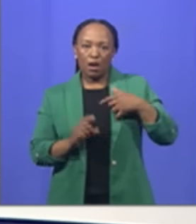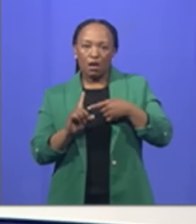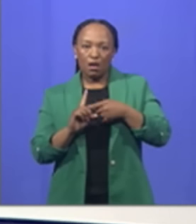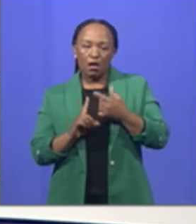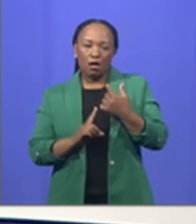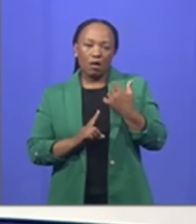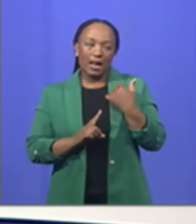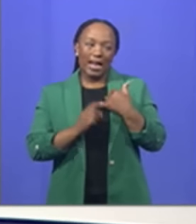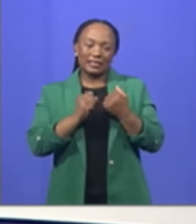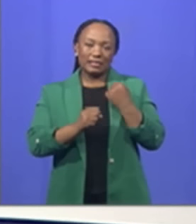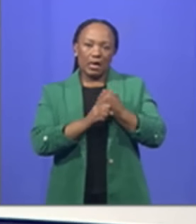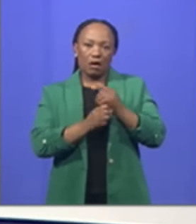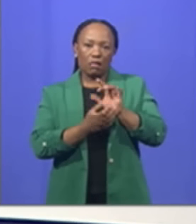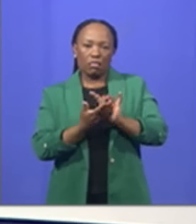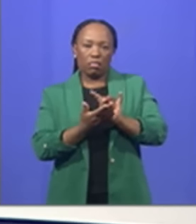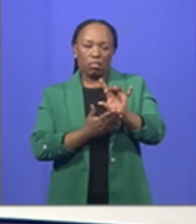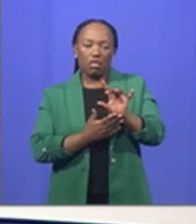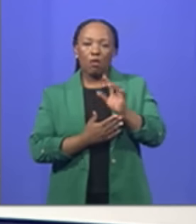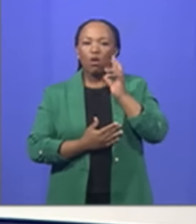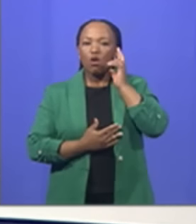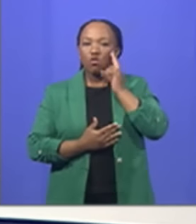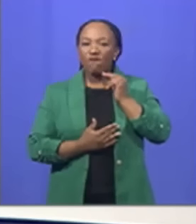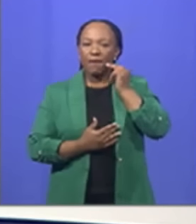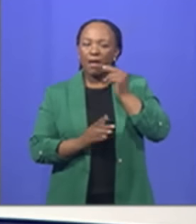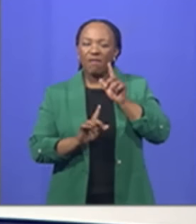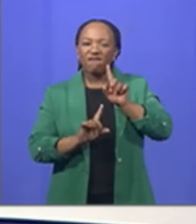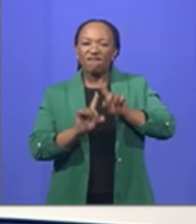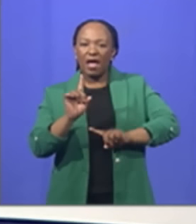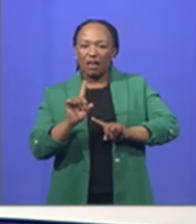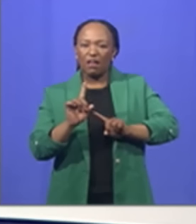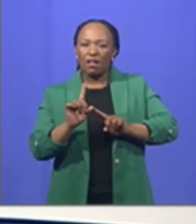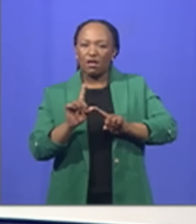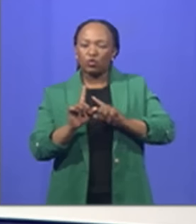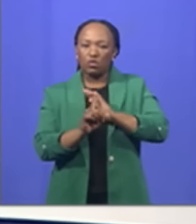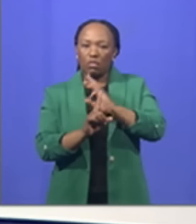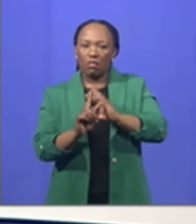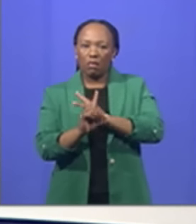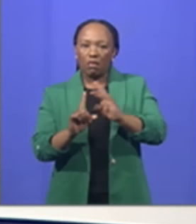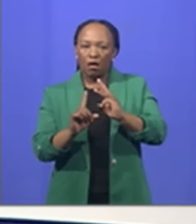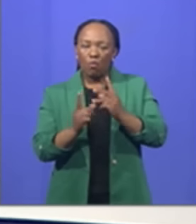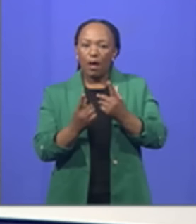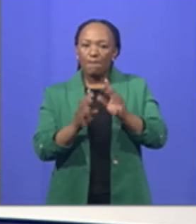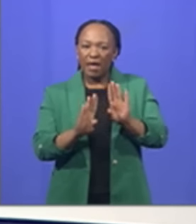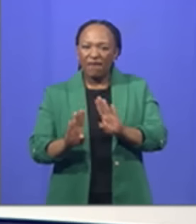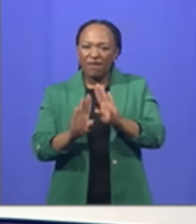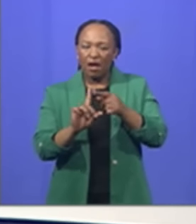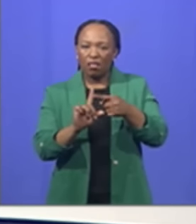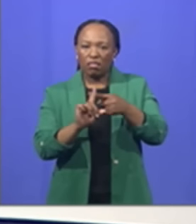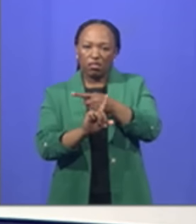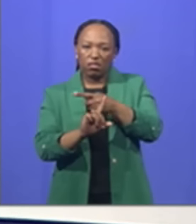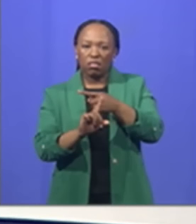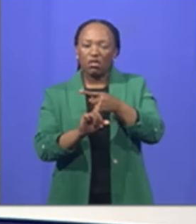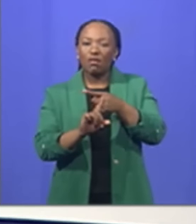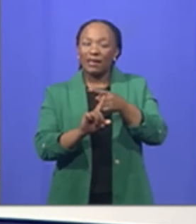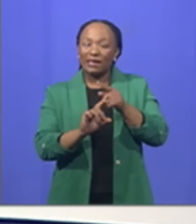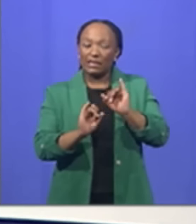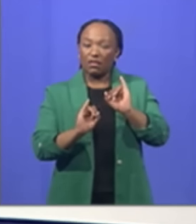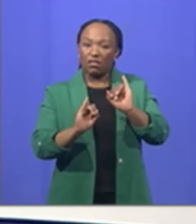Manthole ngwagola morago ga go palelwa ke go tšea magato kgahlano le ditiro tša go se amogelege le ditatofatšo tša bomenetša le maitshwaro